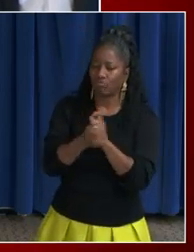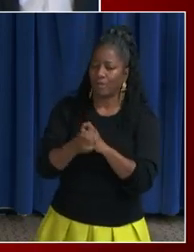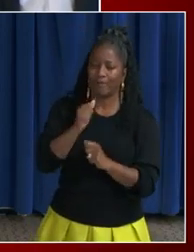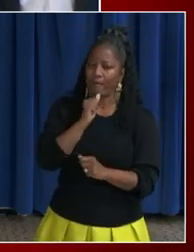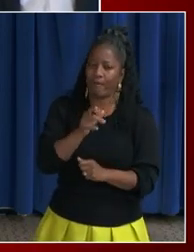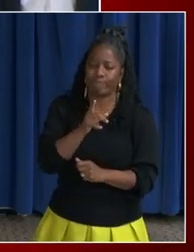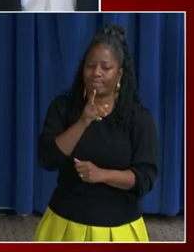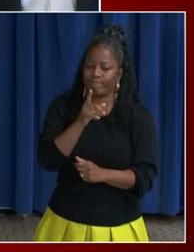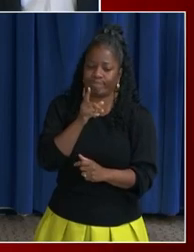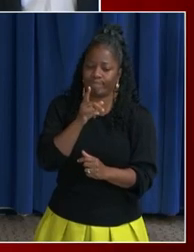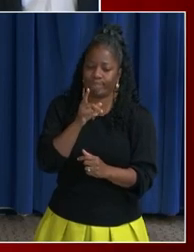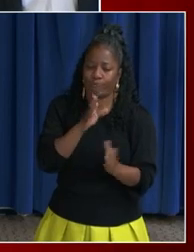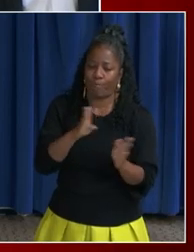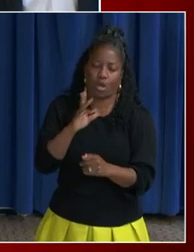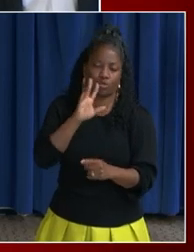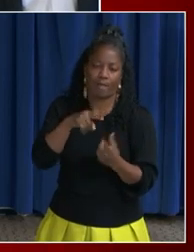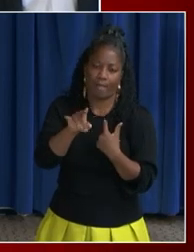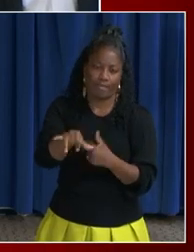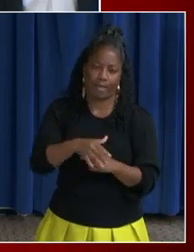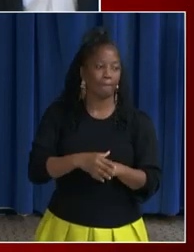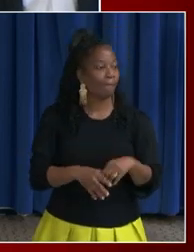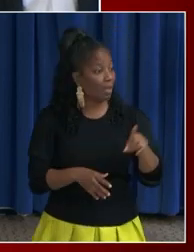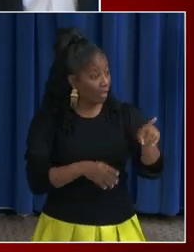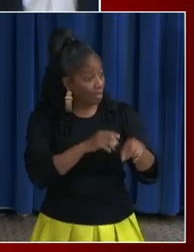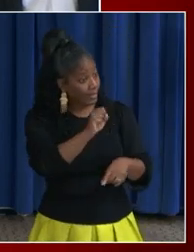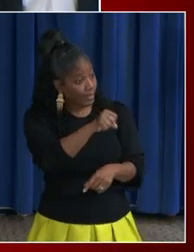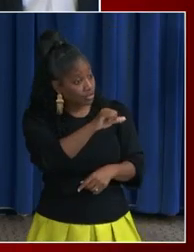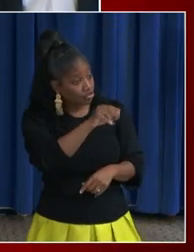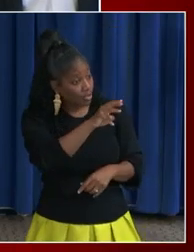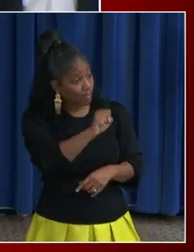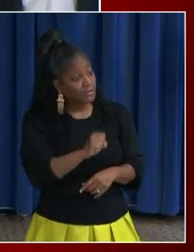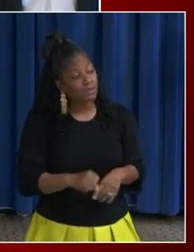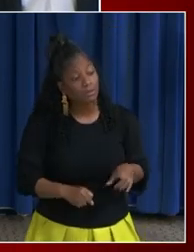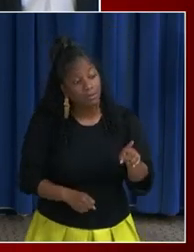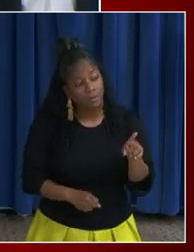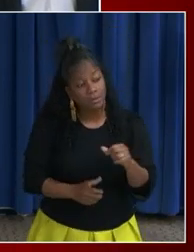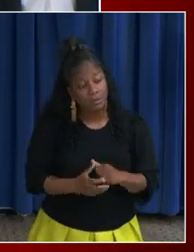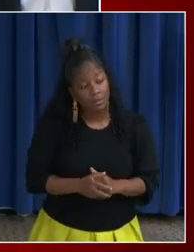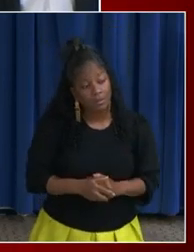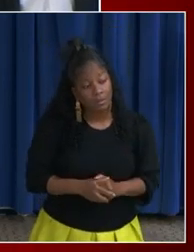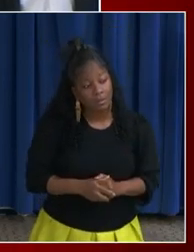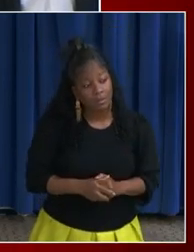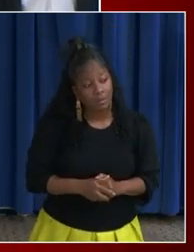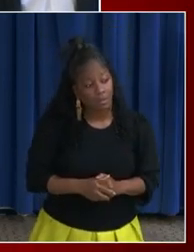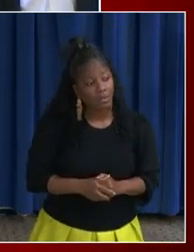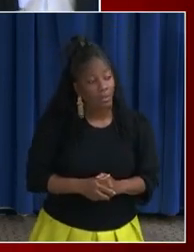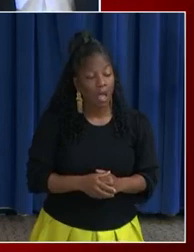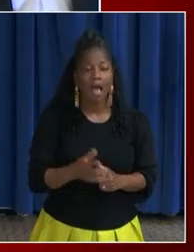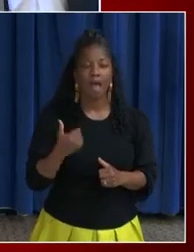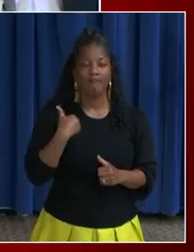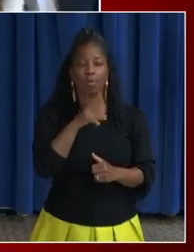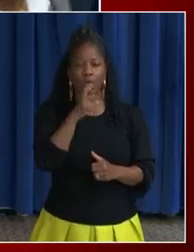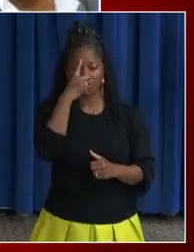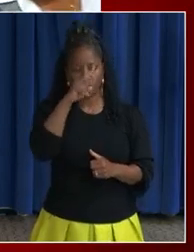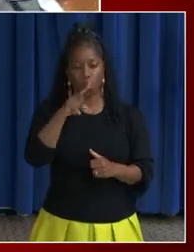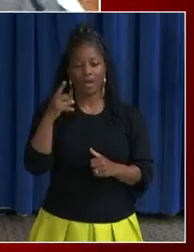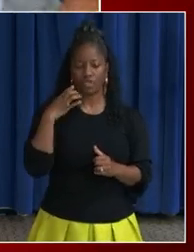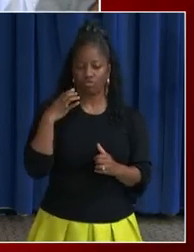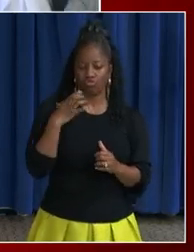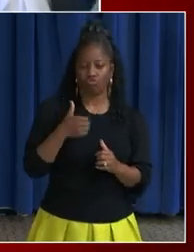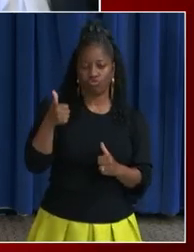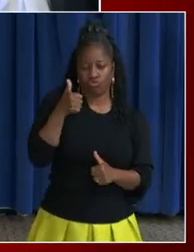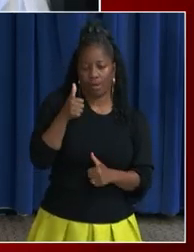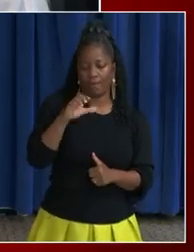changes. Yes, James. Yes, I have a question for the chairman, Middleton. Mm-hmm.